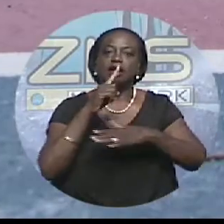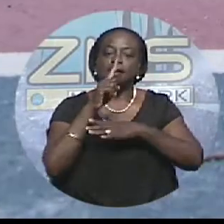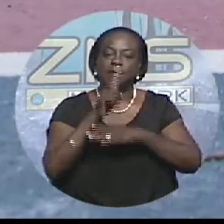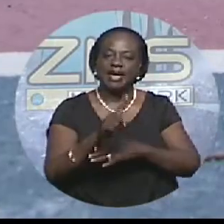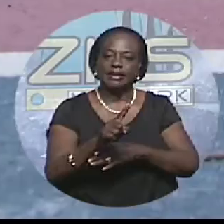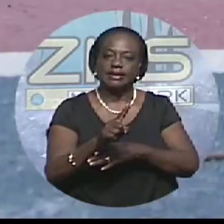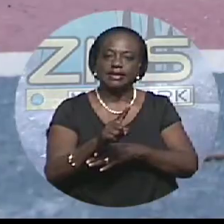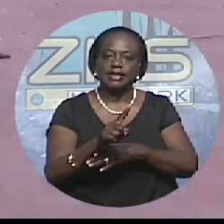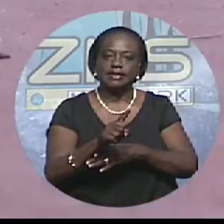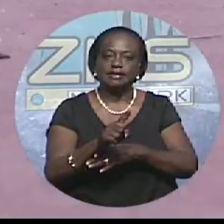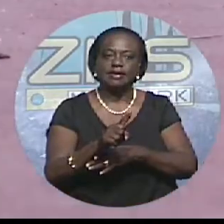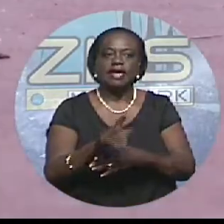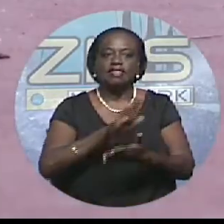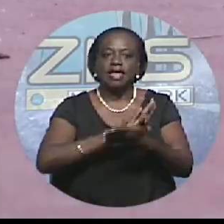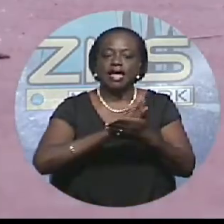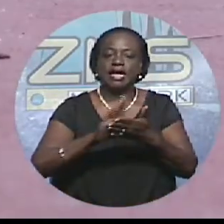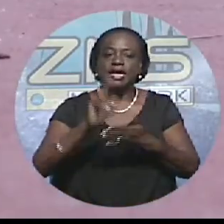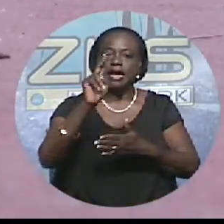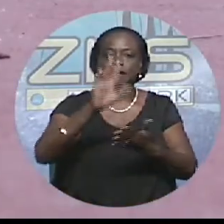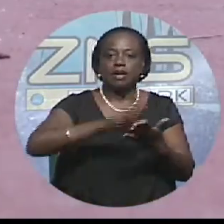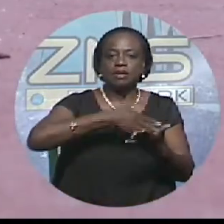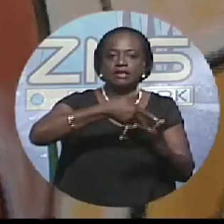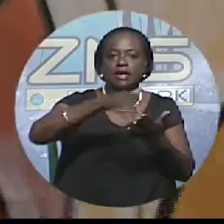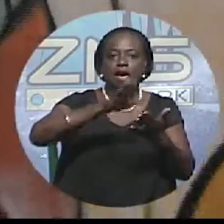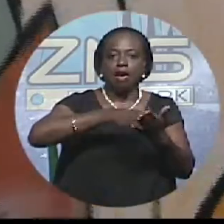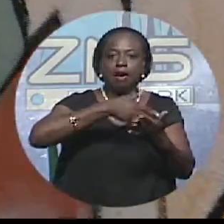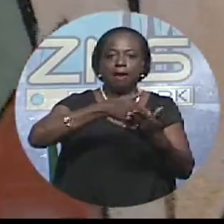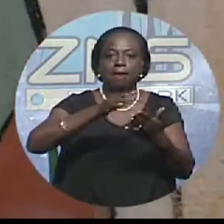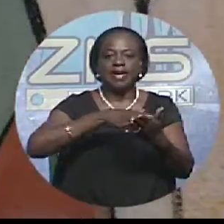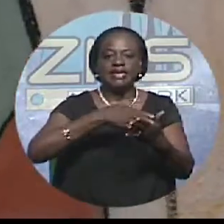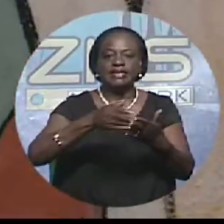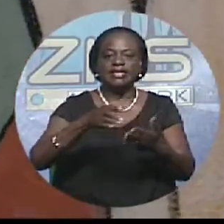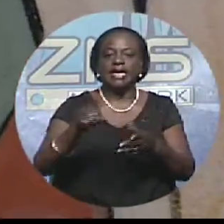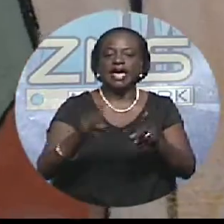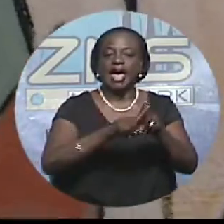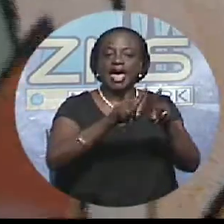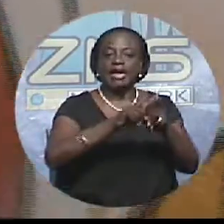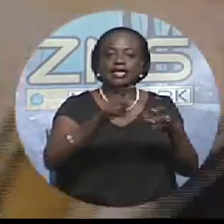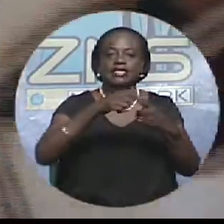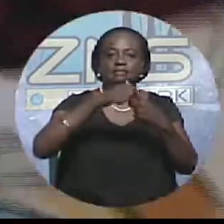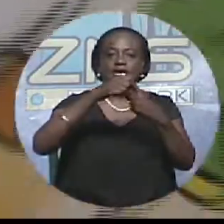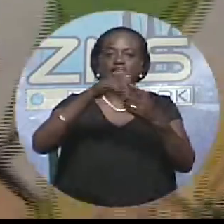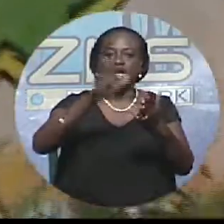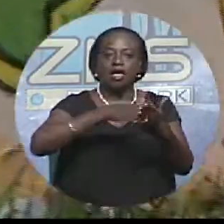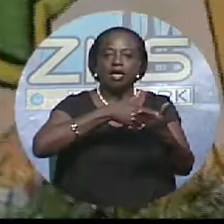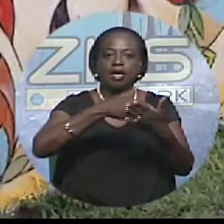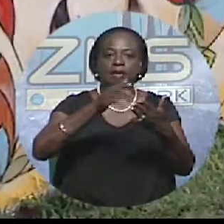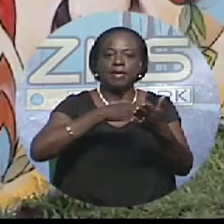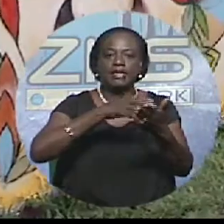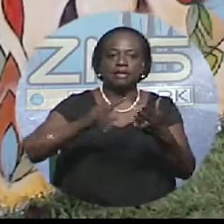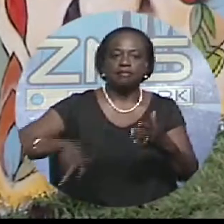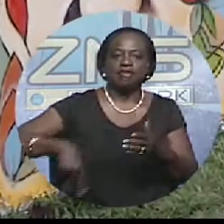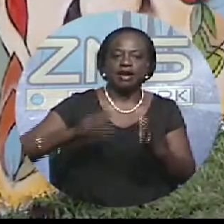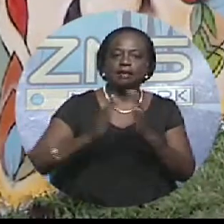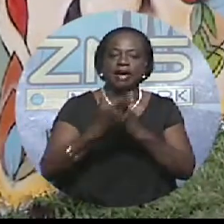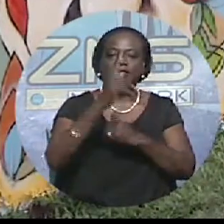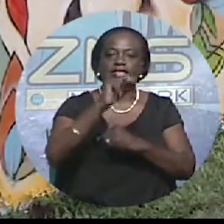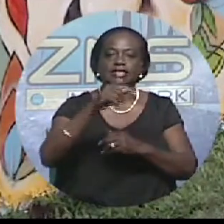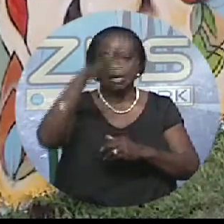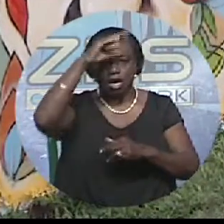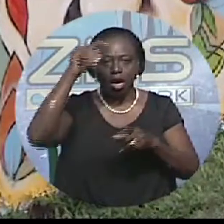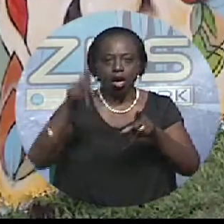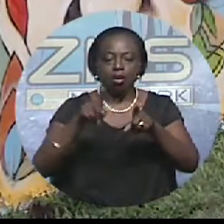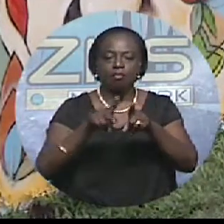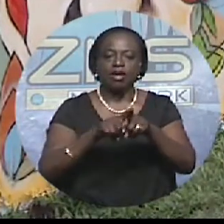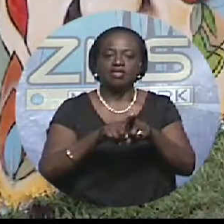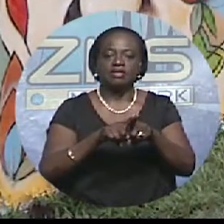park cleanups, a fresh paint job for the park's infrastructure, as well as a special painting provided by the Pt.2 brothers. Representative of the Island